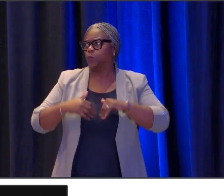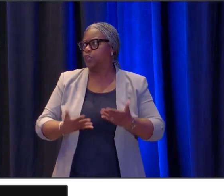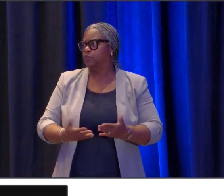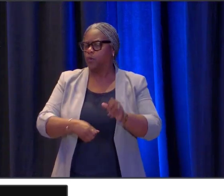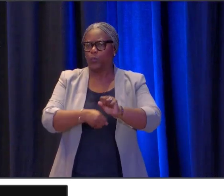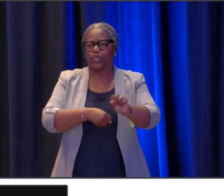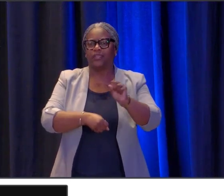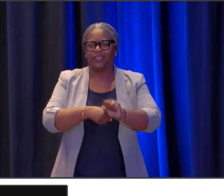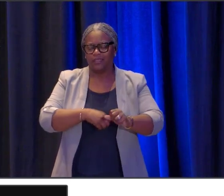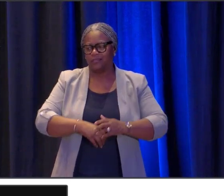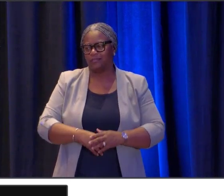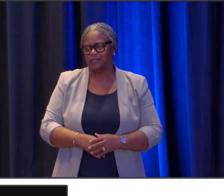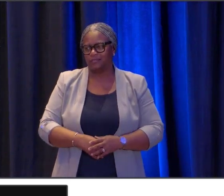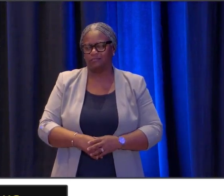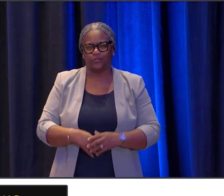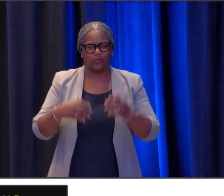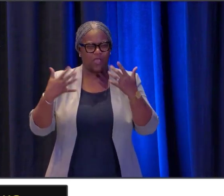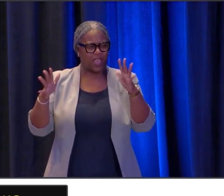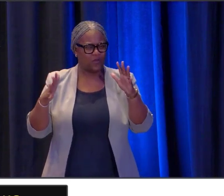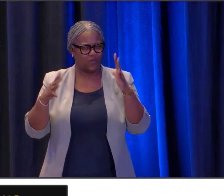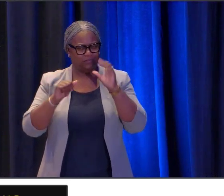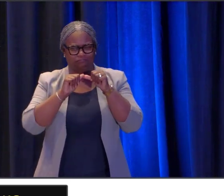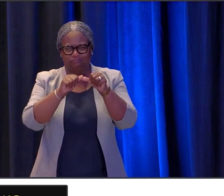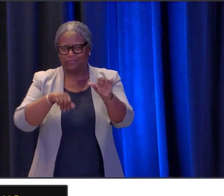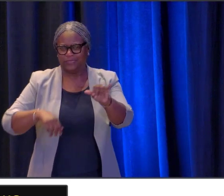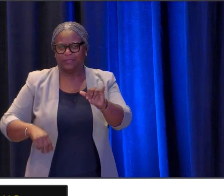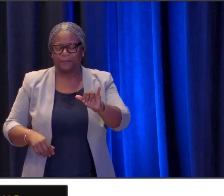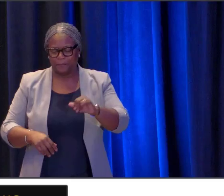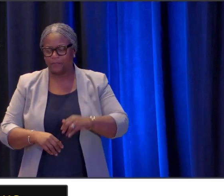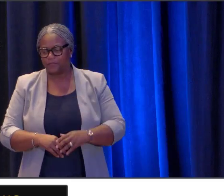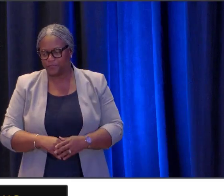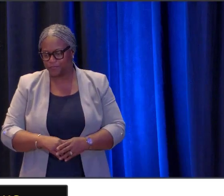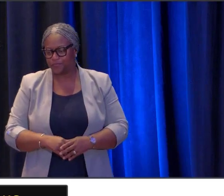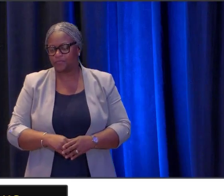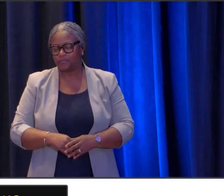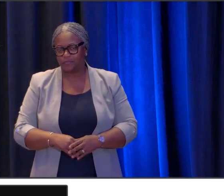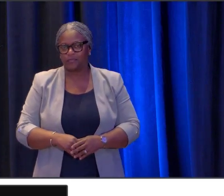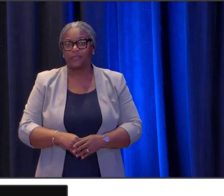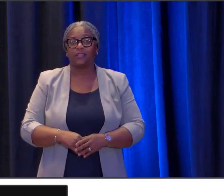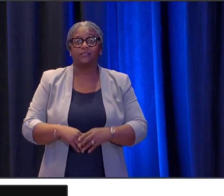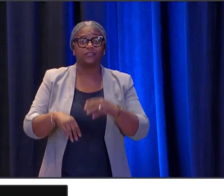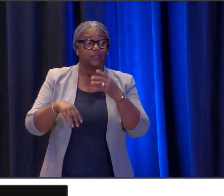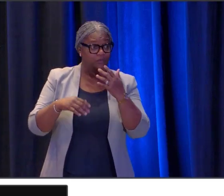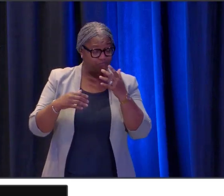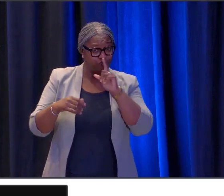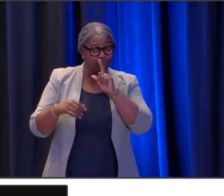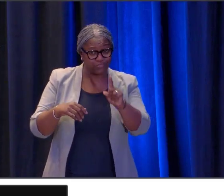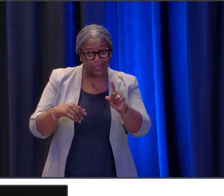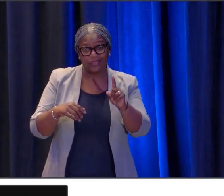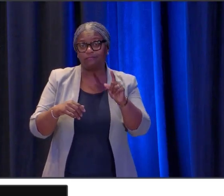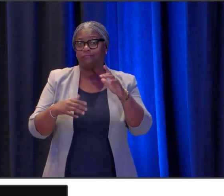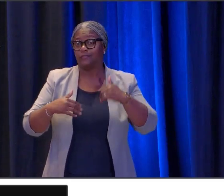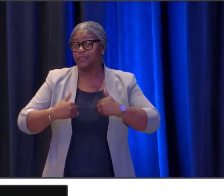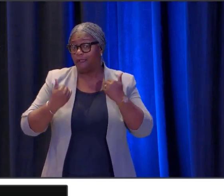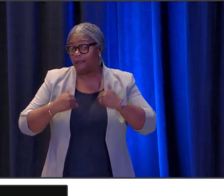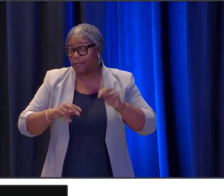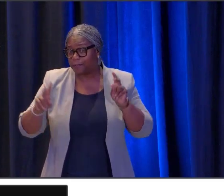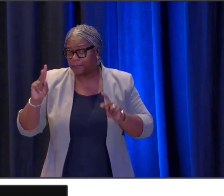Let's not continue to make that happen. Right? You heard from a lot of young folks, a lot of